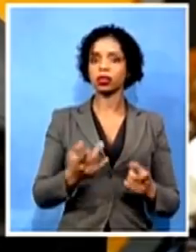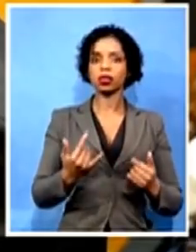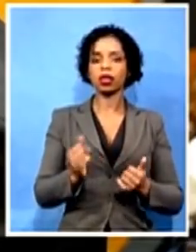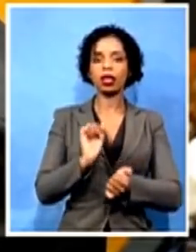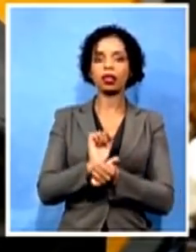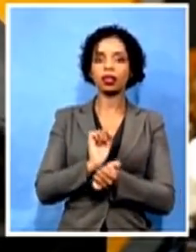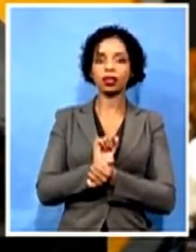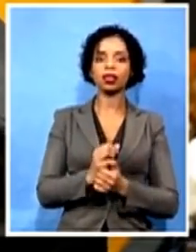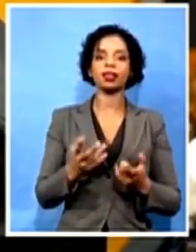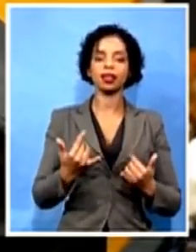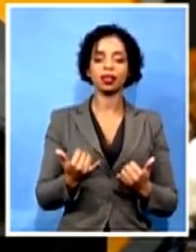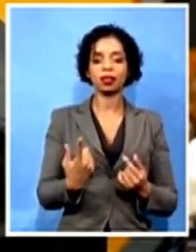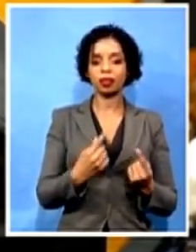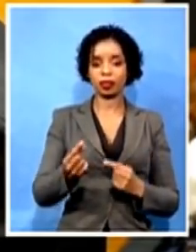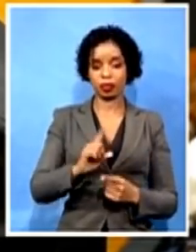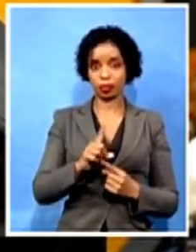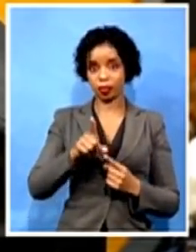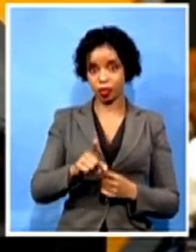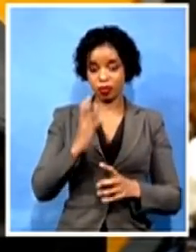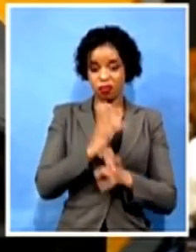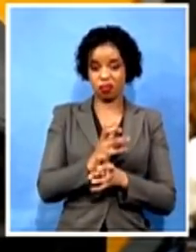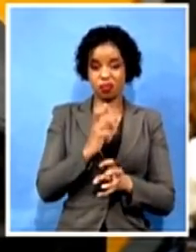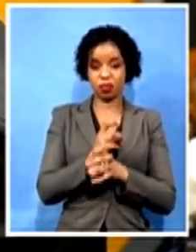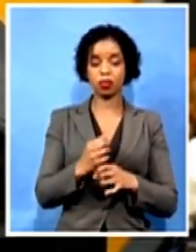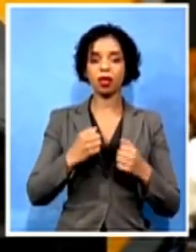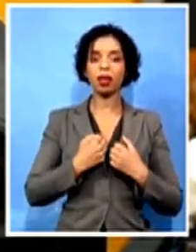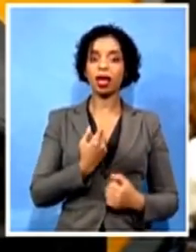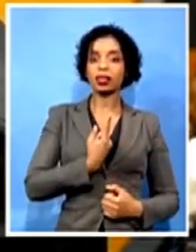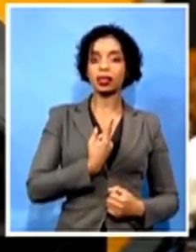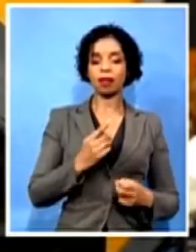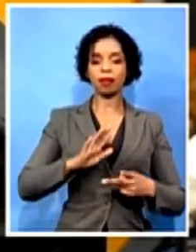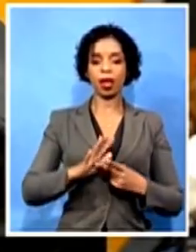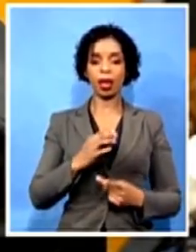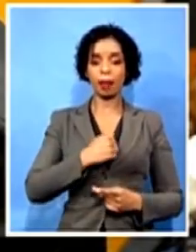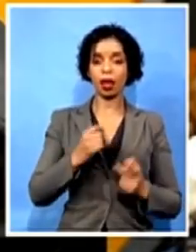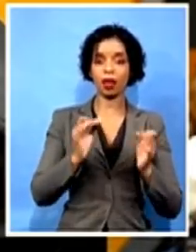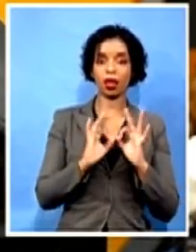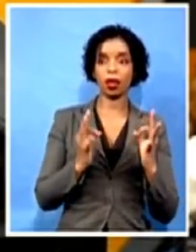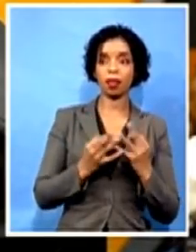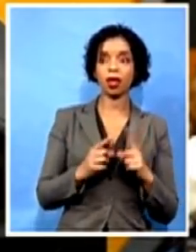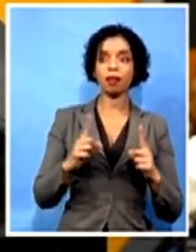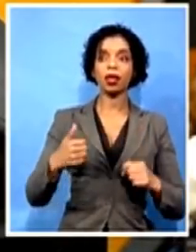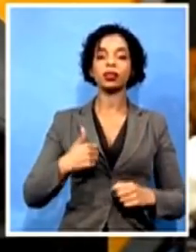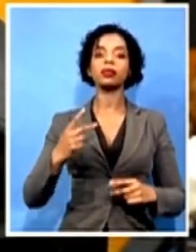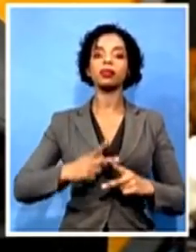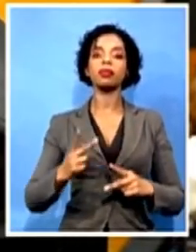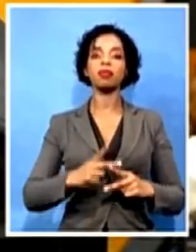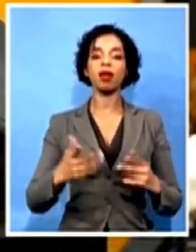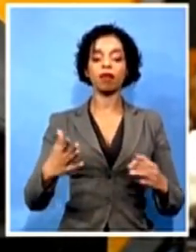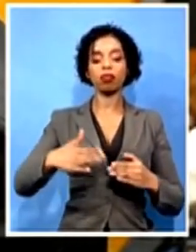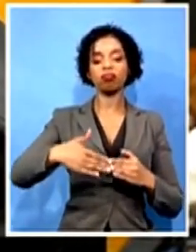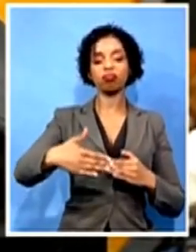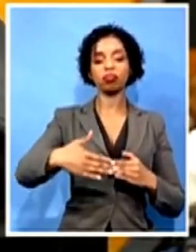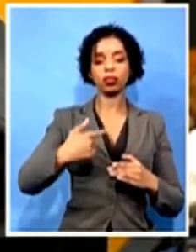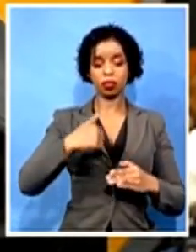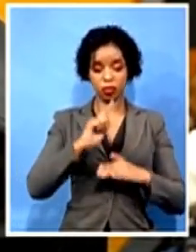to myself and my family, severe restrictions on me to prepare for my forthcoming trial. I'll need to research, prepare for trial, study